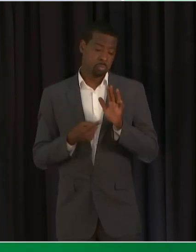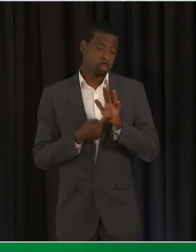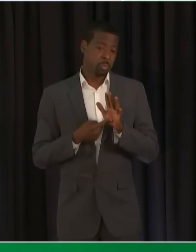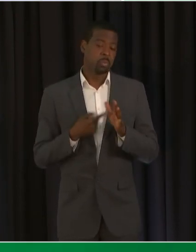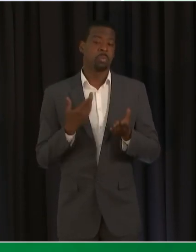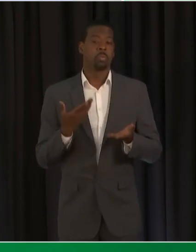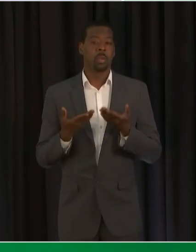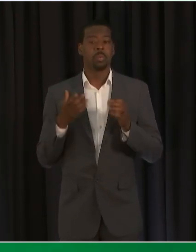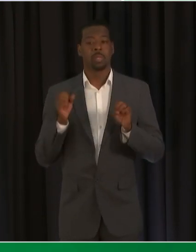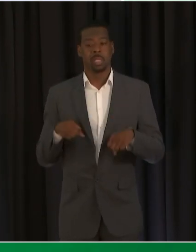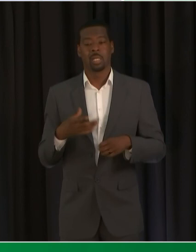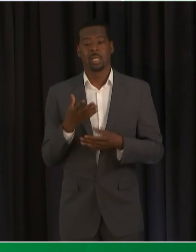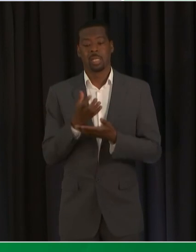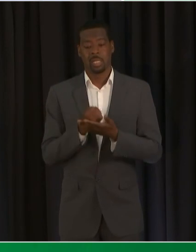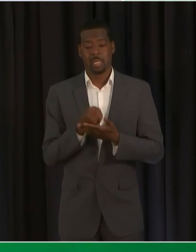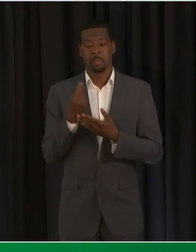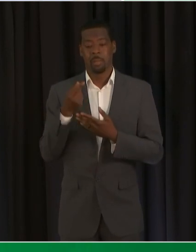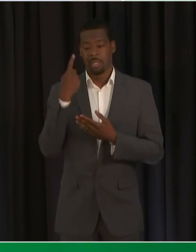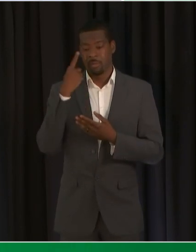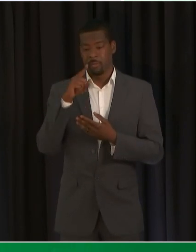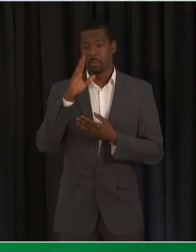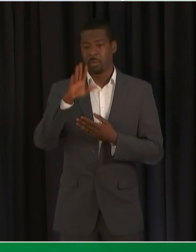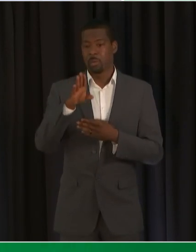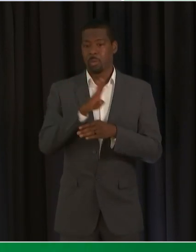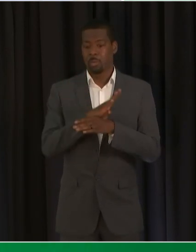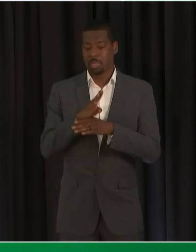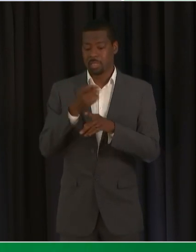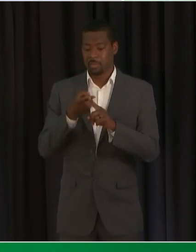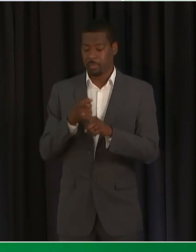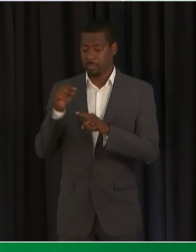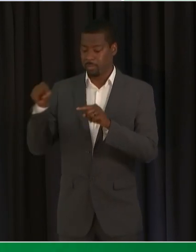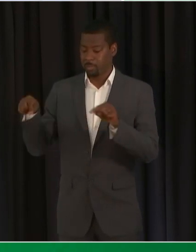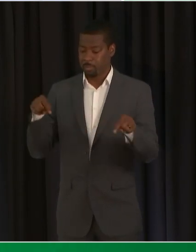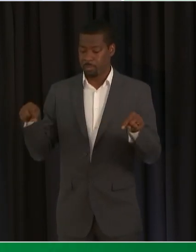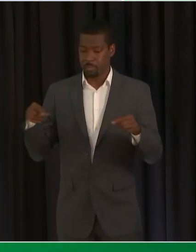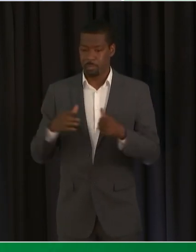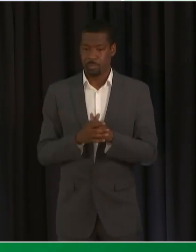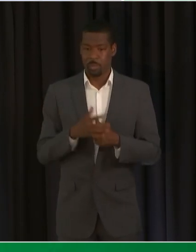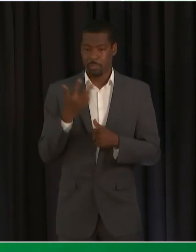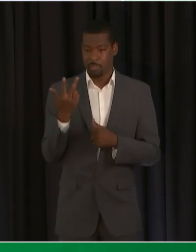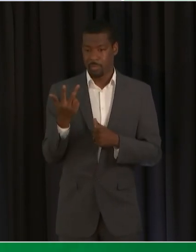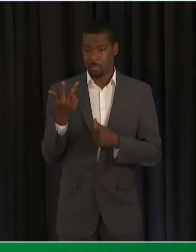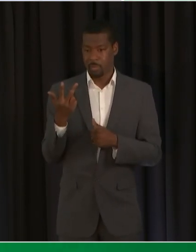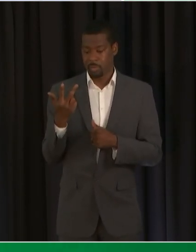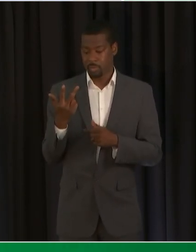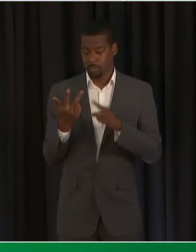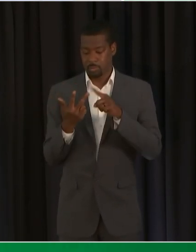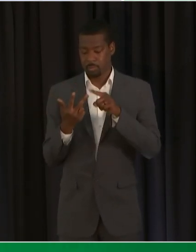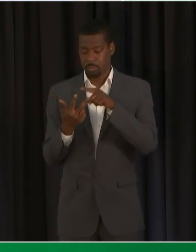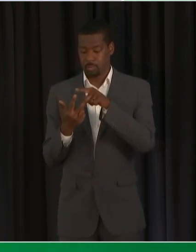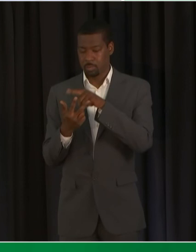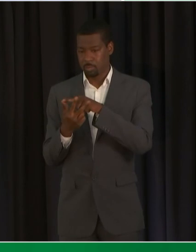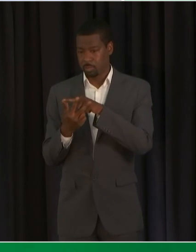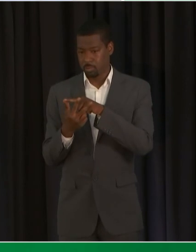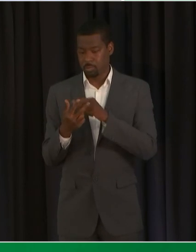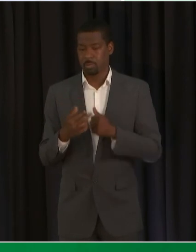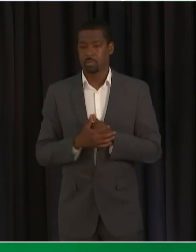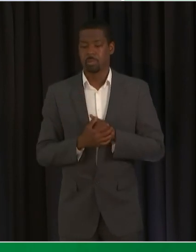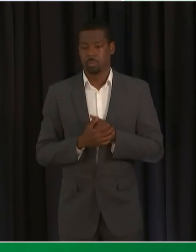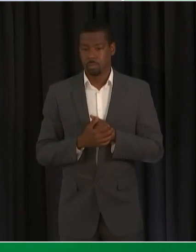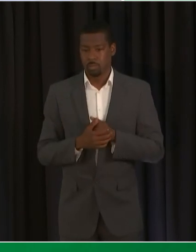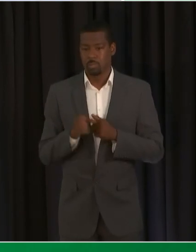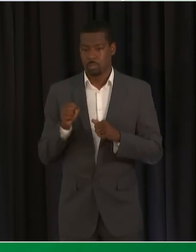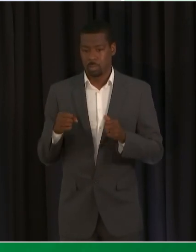can get money for your business from the EIDL loan. So now you have 3 paths to get more